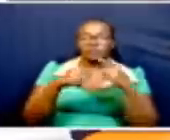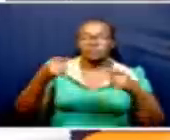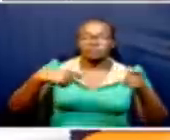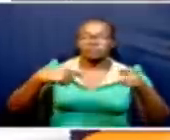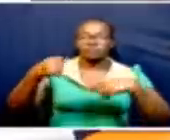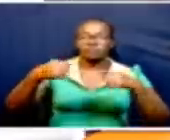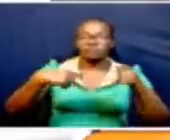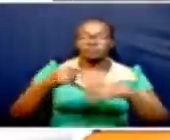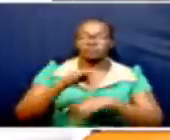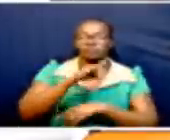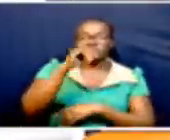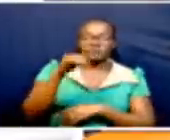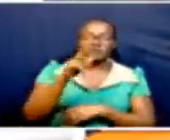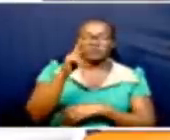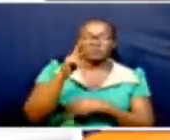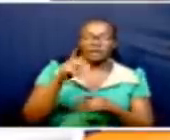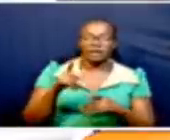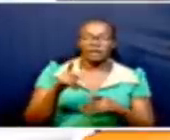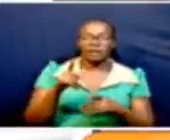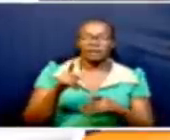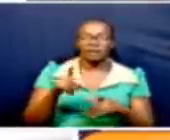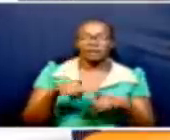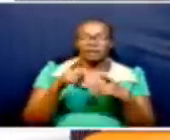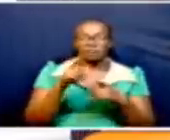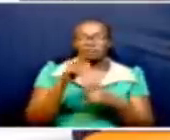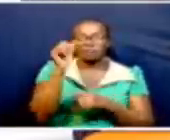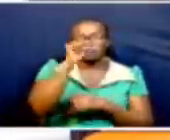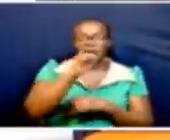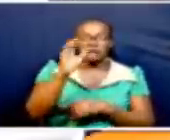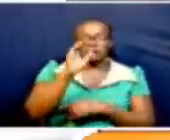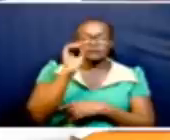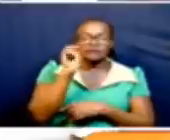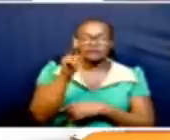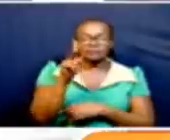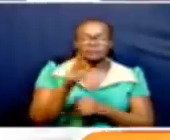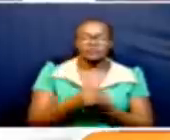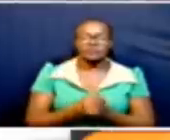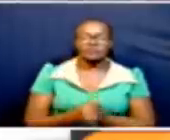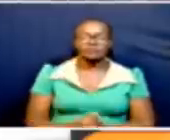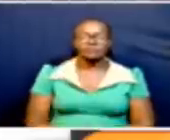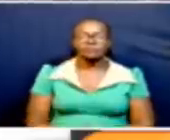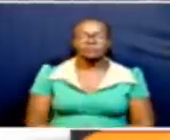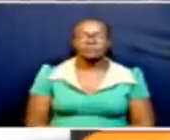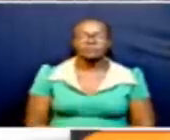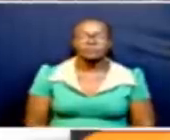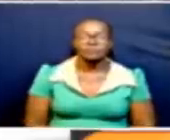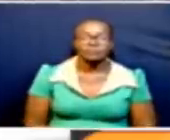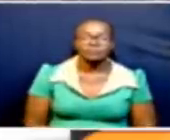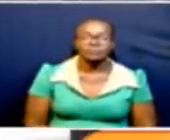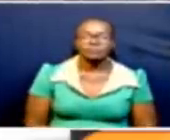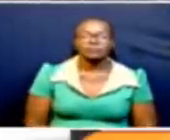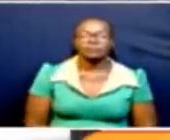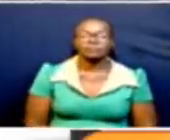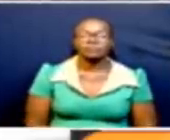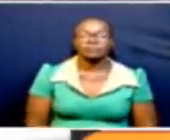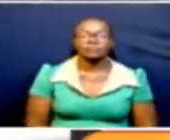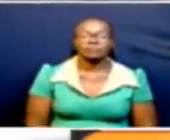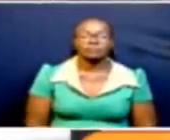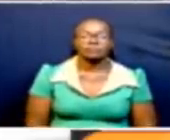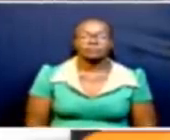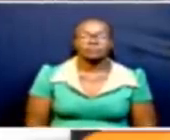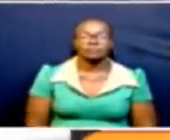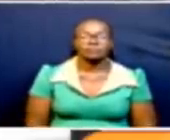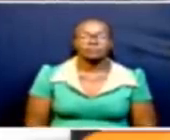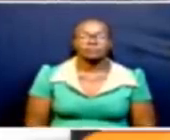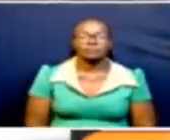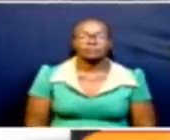At Koinanga Jeff, at Citizen TV Kenya. The hashtag is JK Live. Monica, what's the score? Still 1-0.